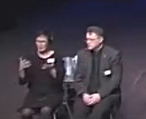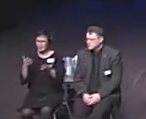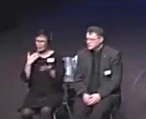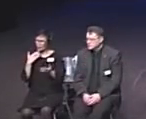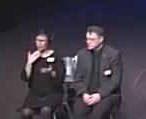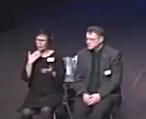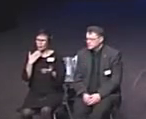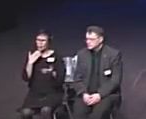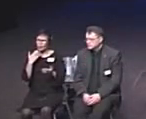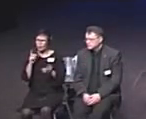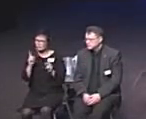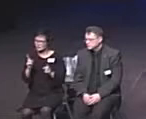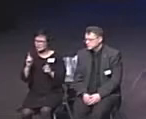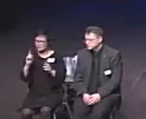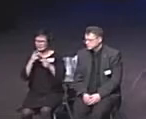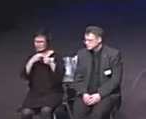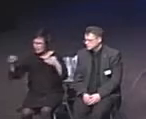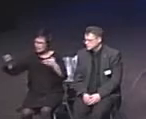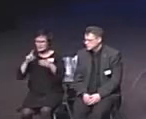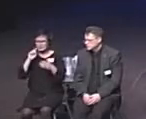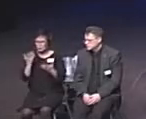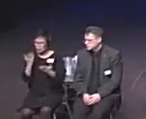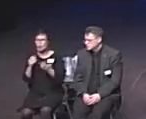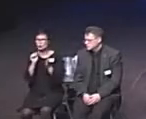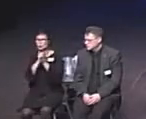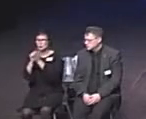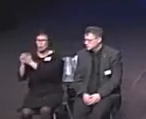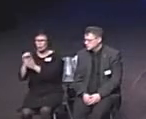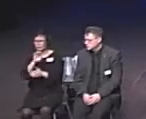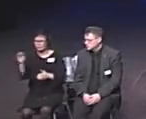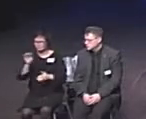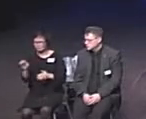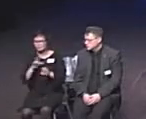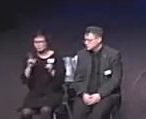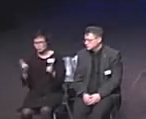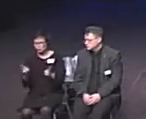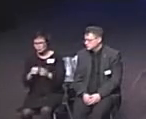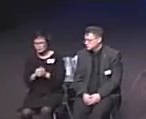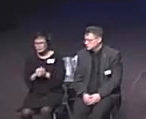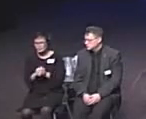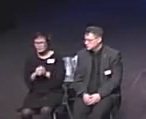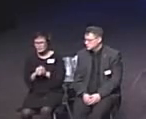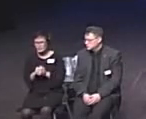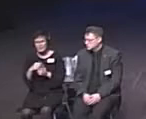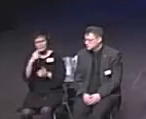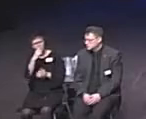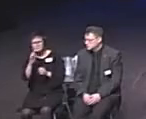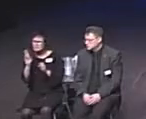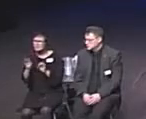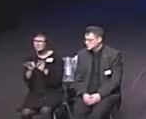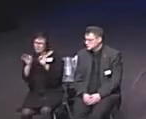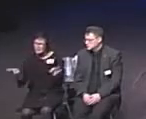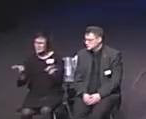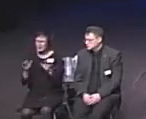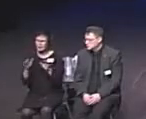really read a long text in this environment. So this is a really great way that we